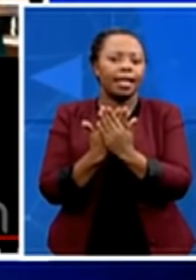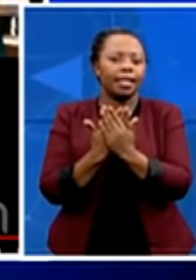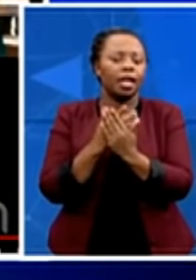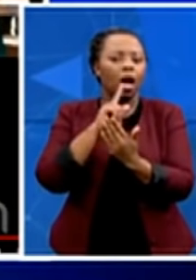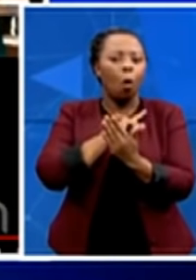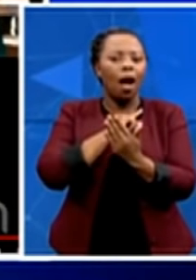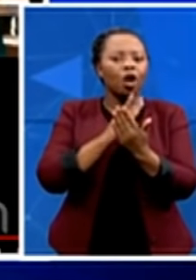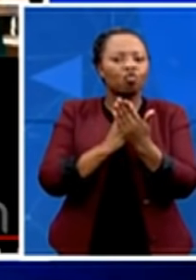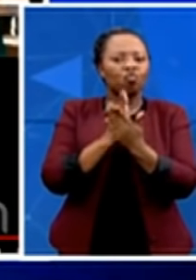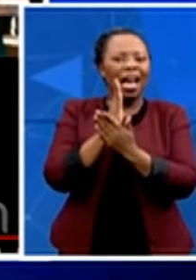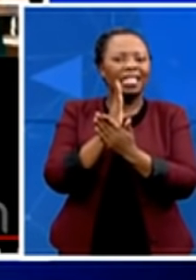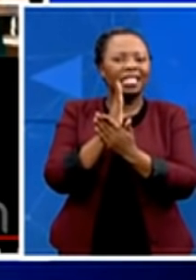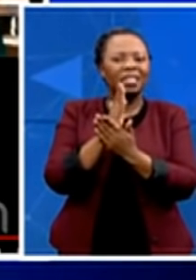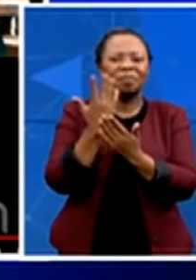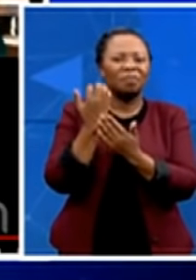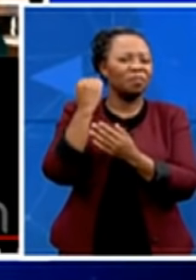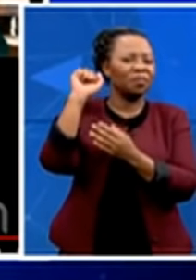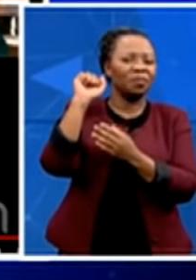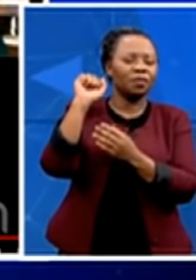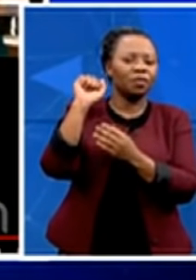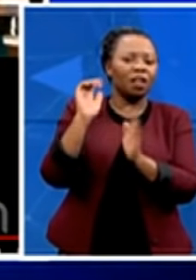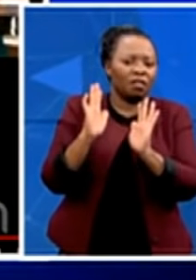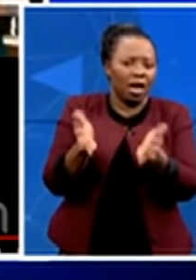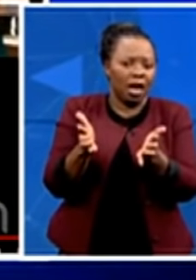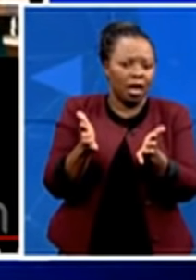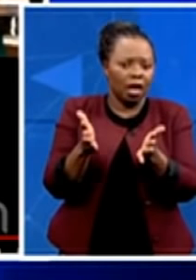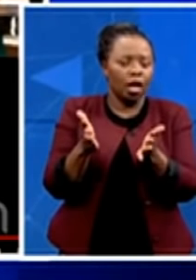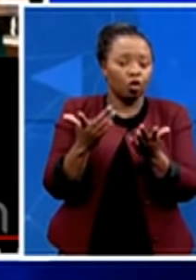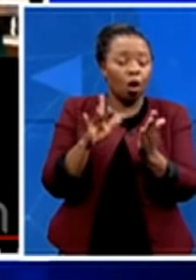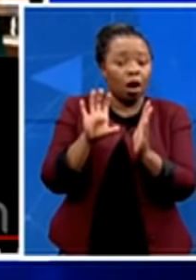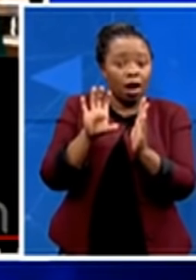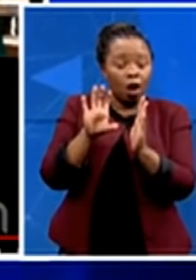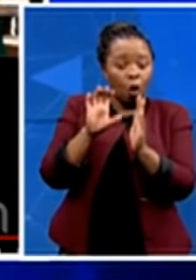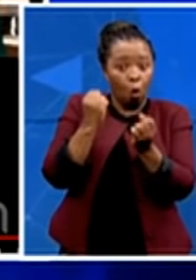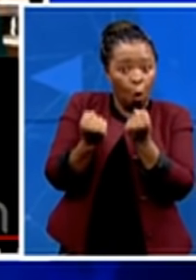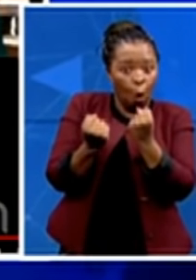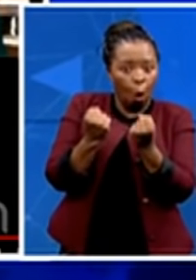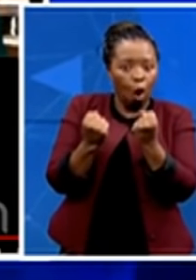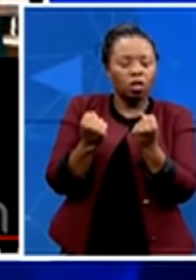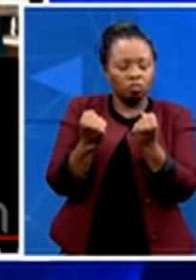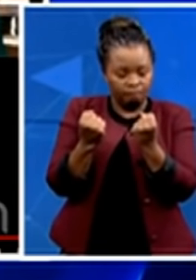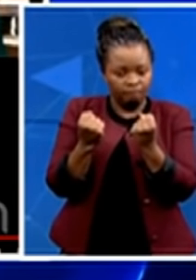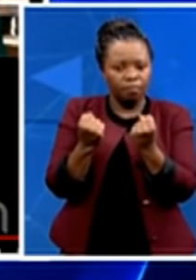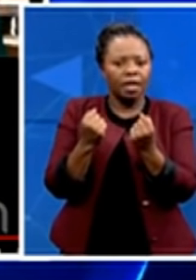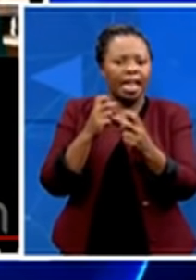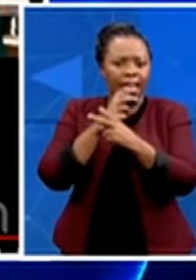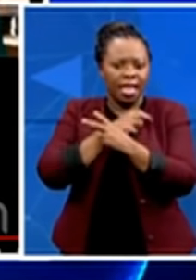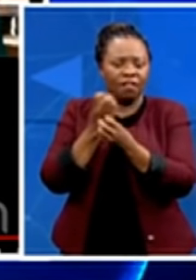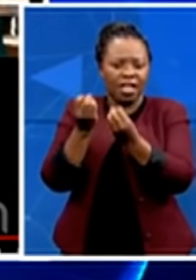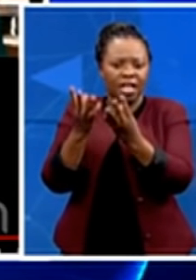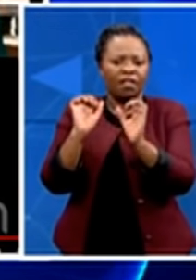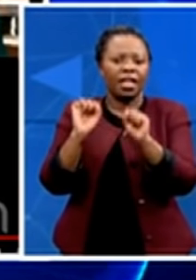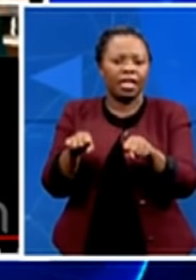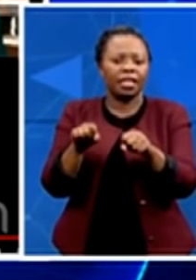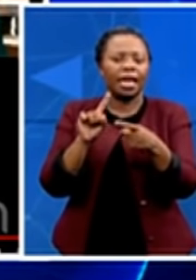threatened, and the court may grant appropriate relief, including a declaration of rights and so on.